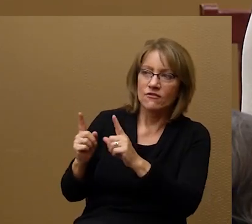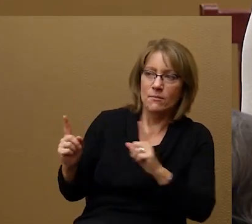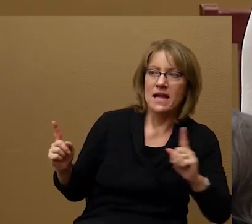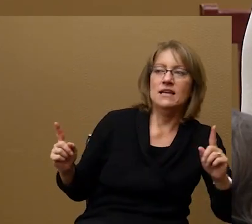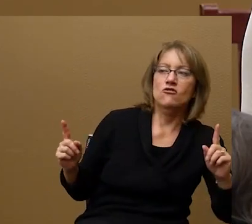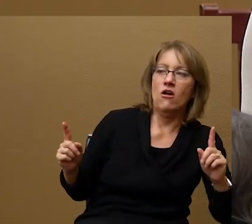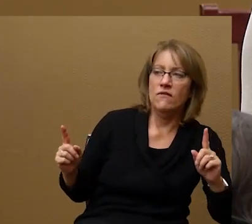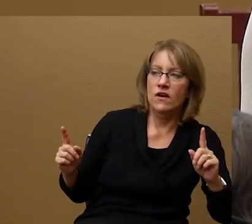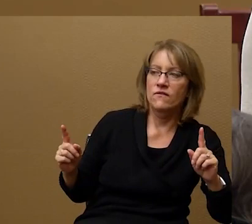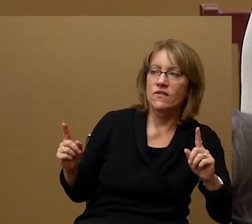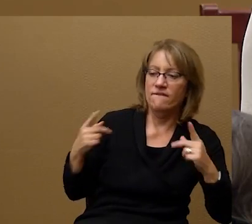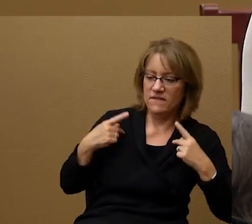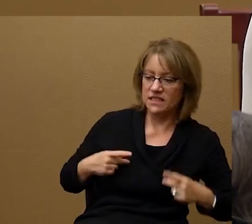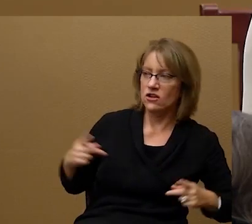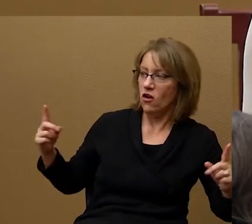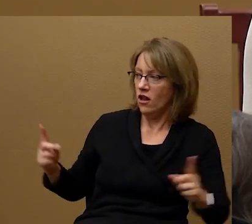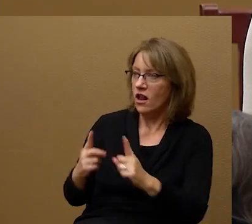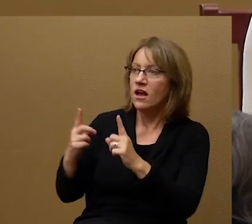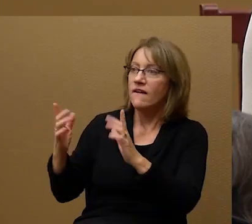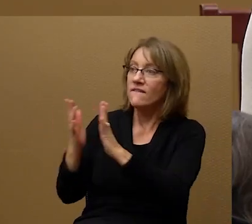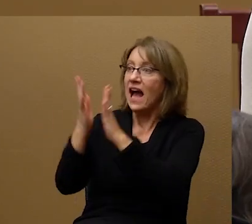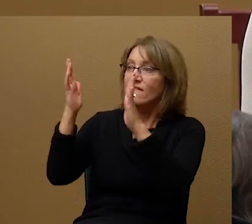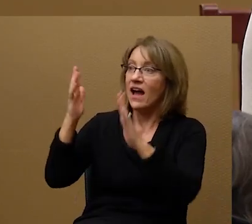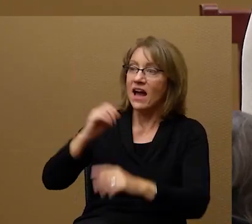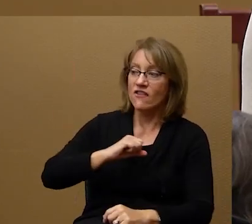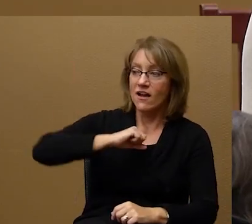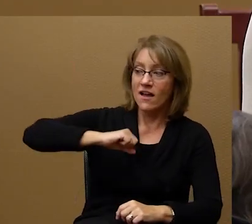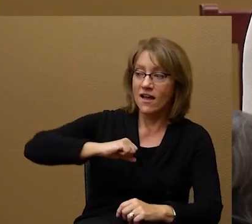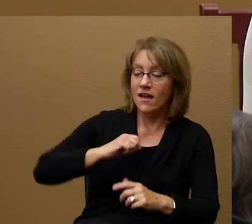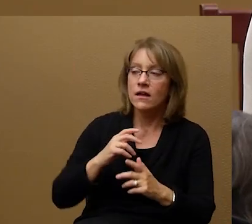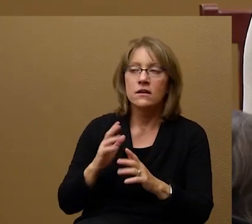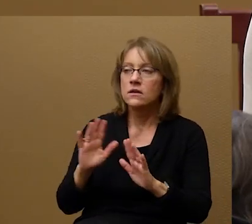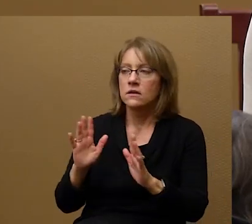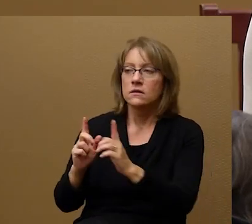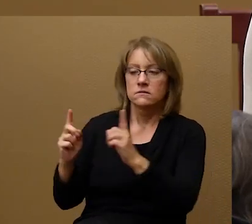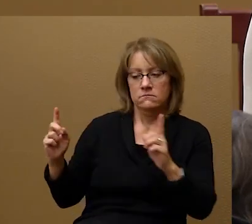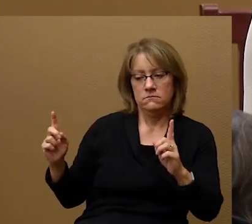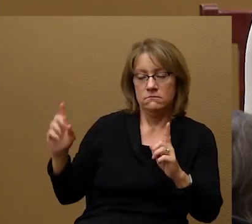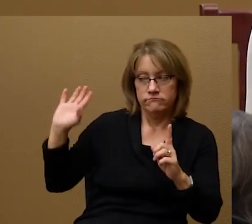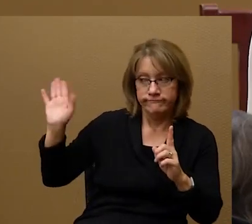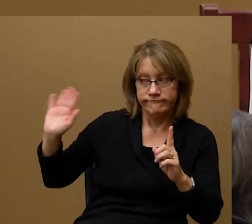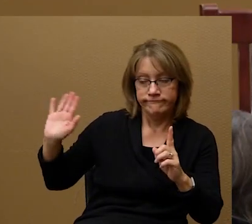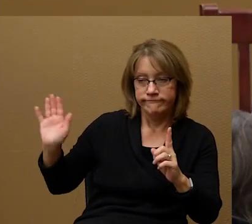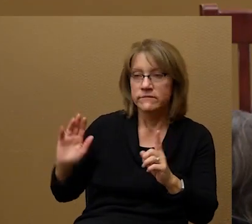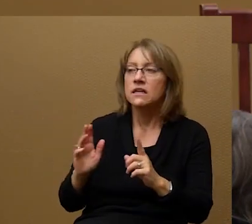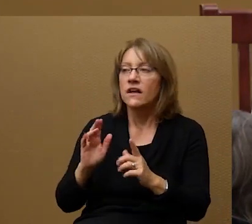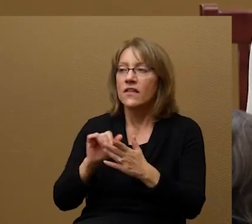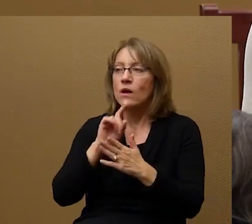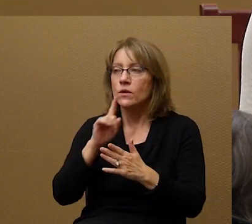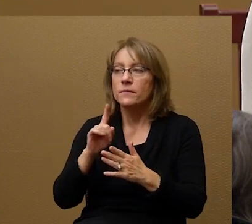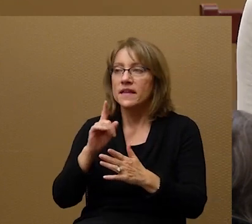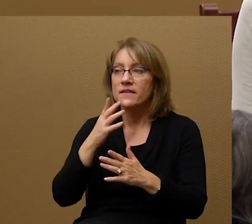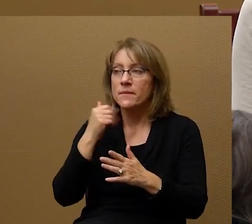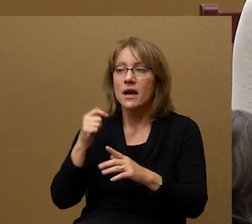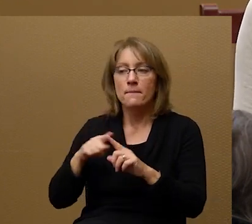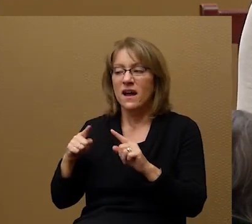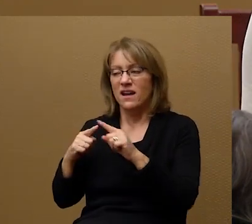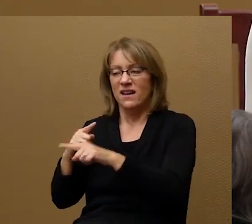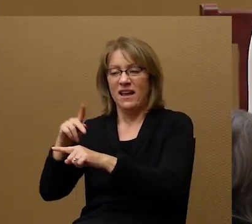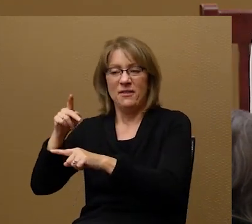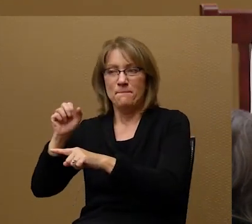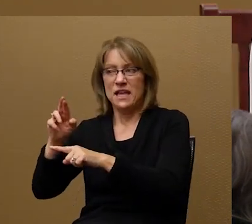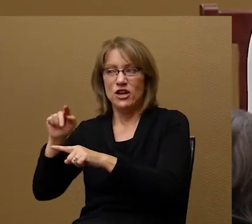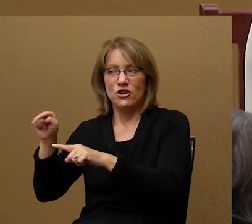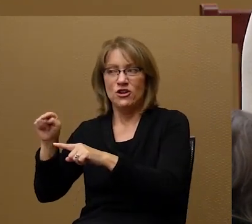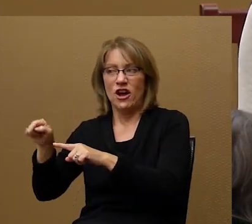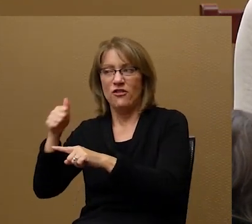actual physical interaction in terms Absolutely. of the high five, and that would be ideal. However, I don't think that this peer wants that interaction at all.